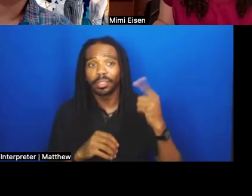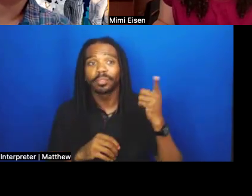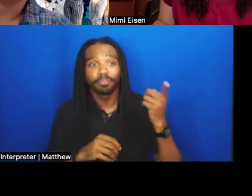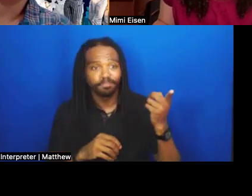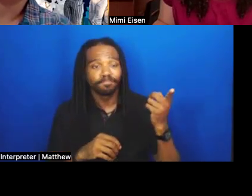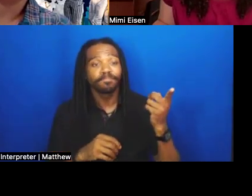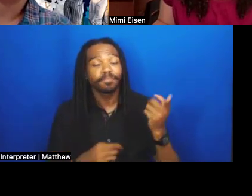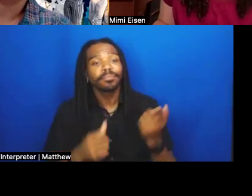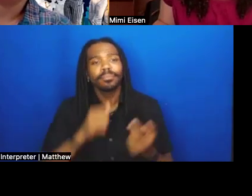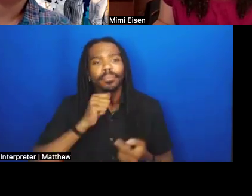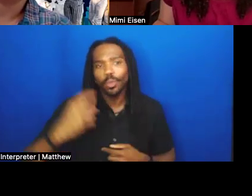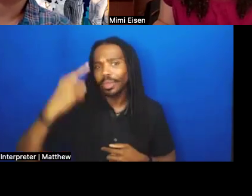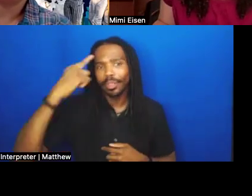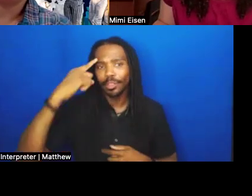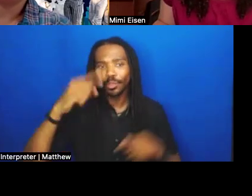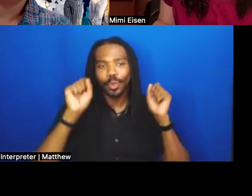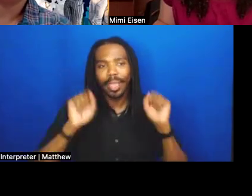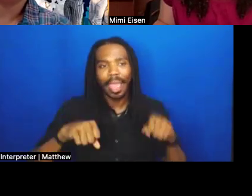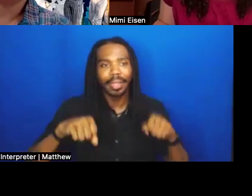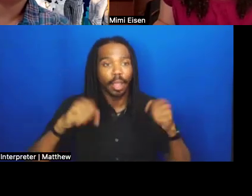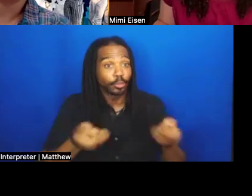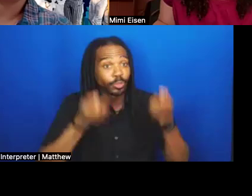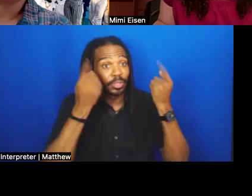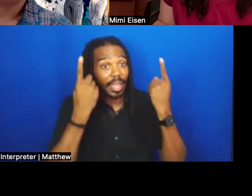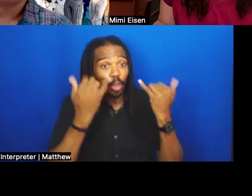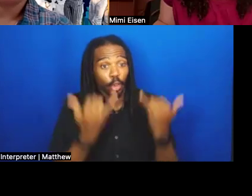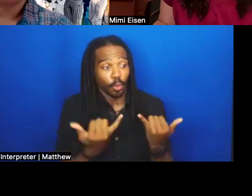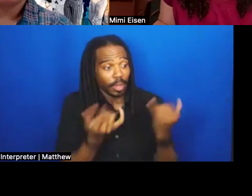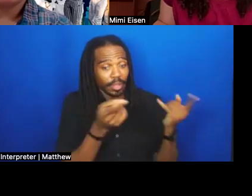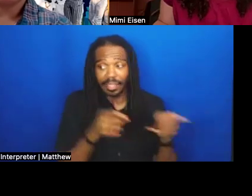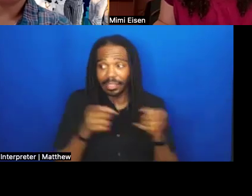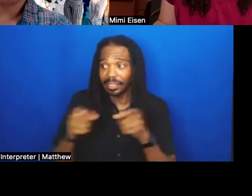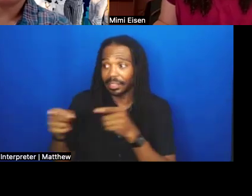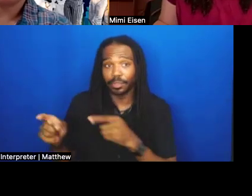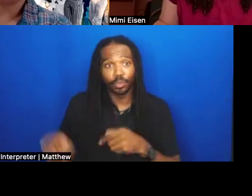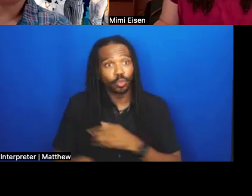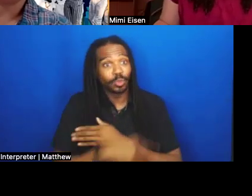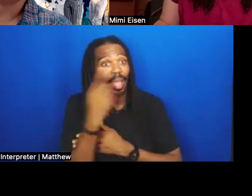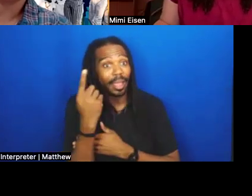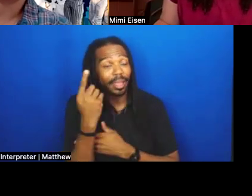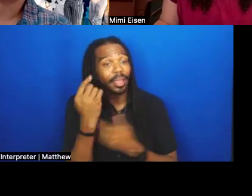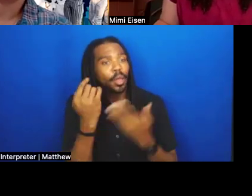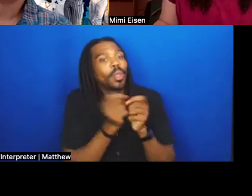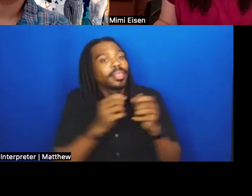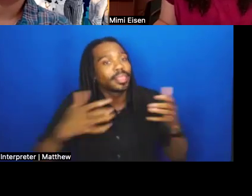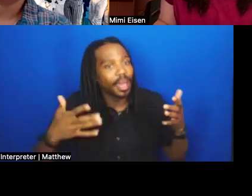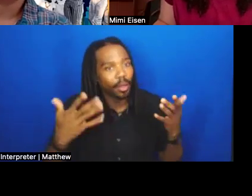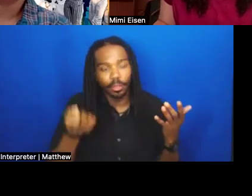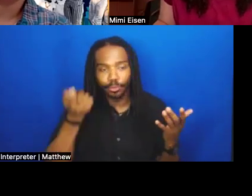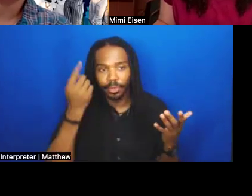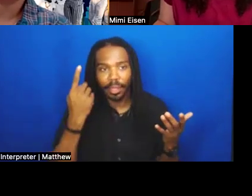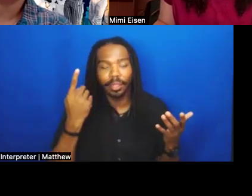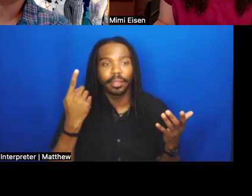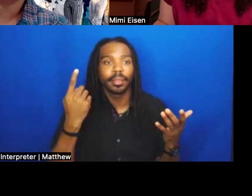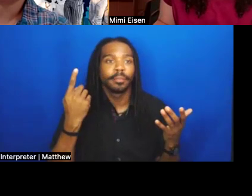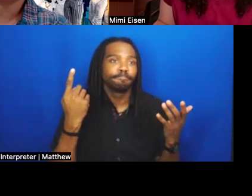can understand current events today without understanding what